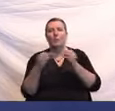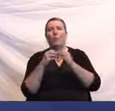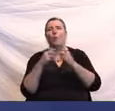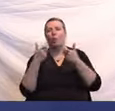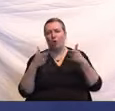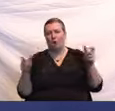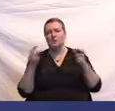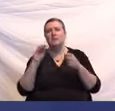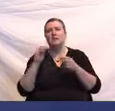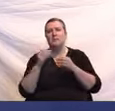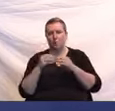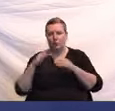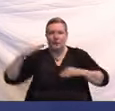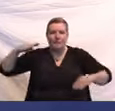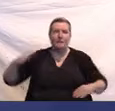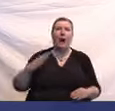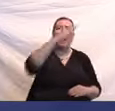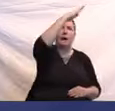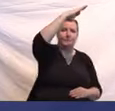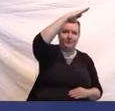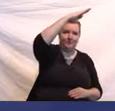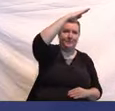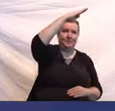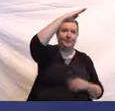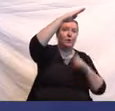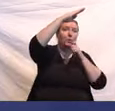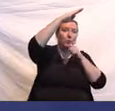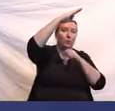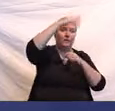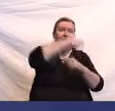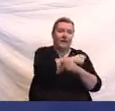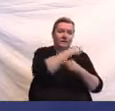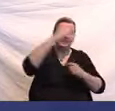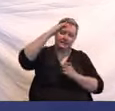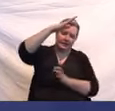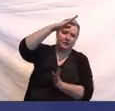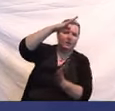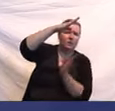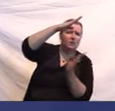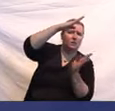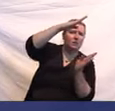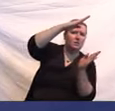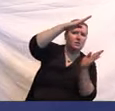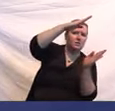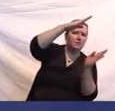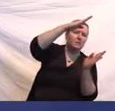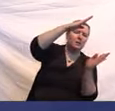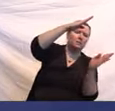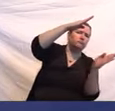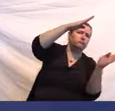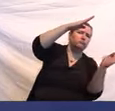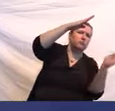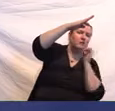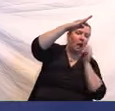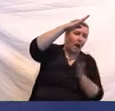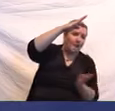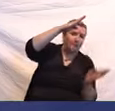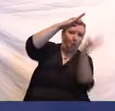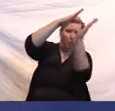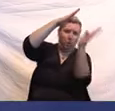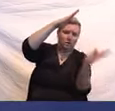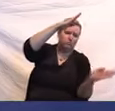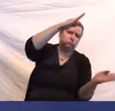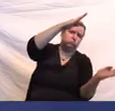slope, while individuals who are vaccinated represent a less steep slope in comparison, and the